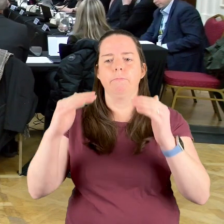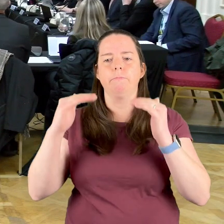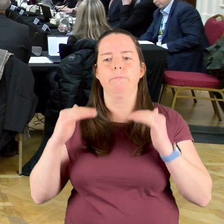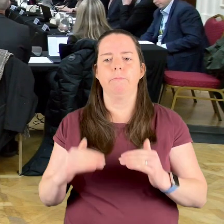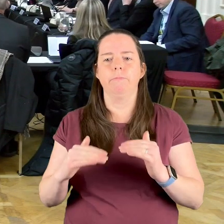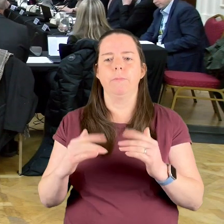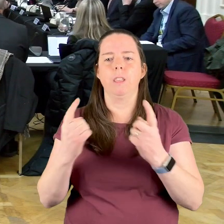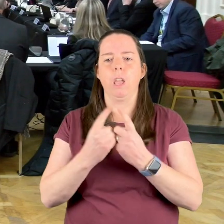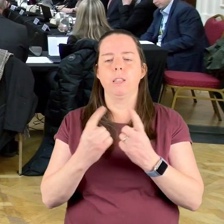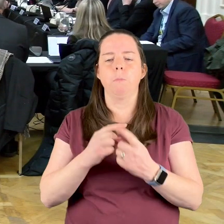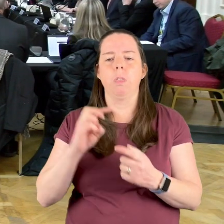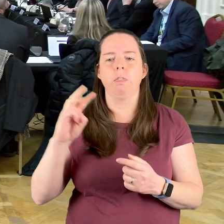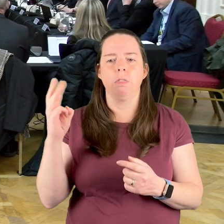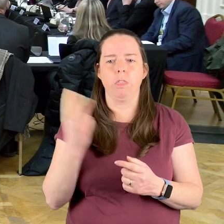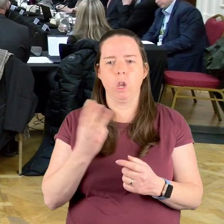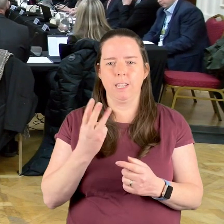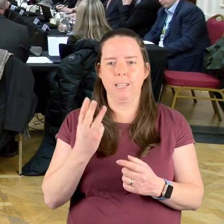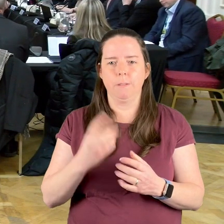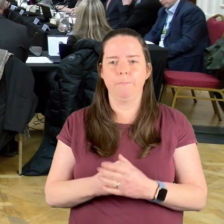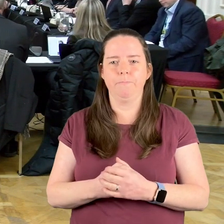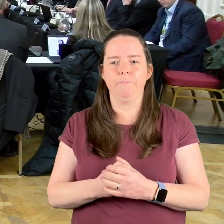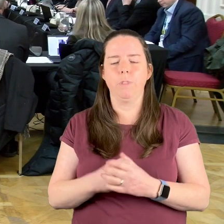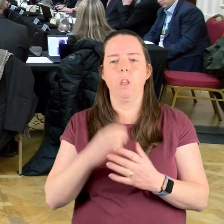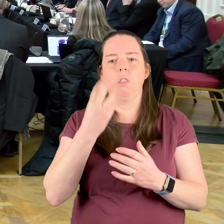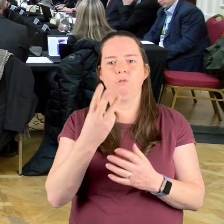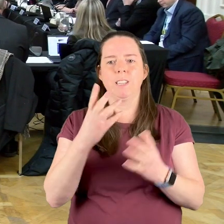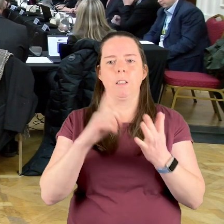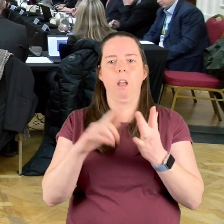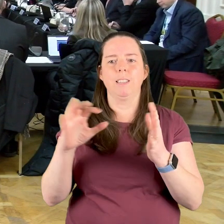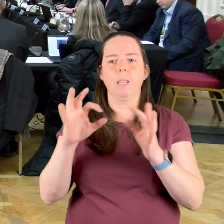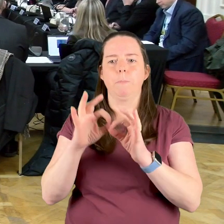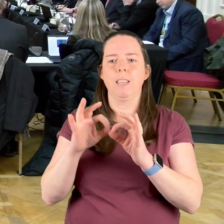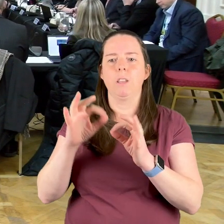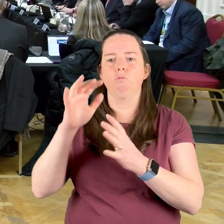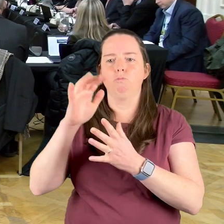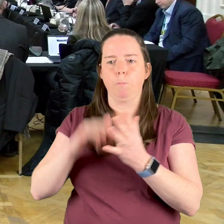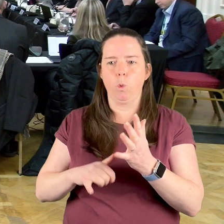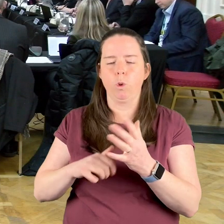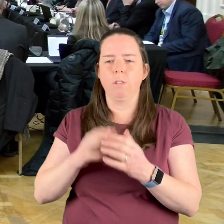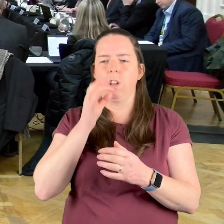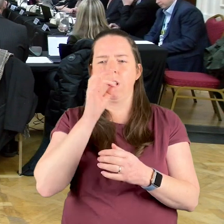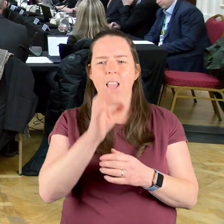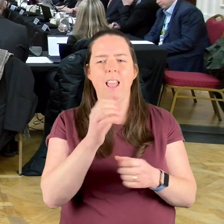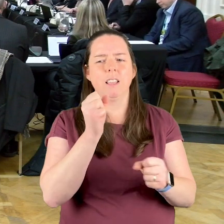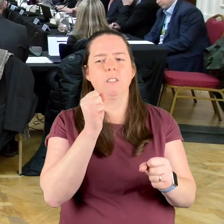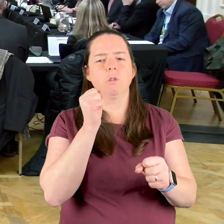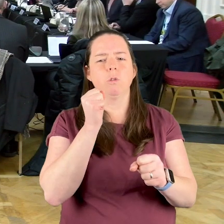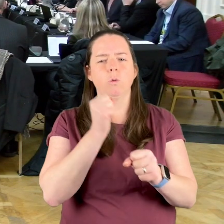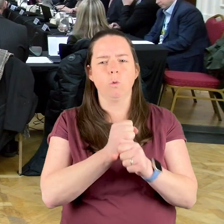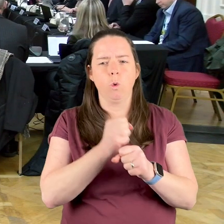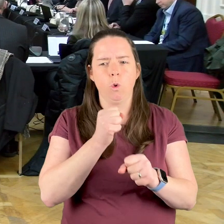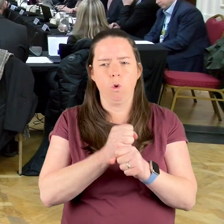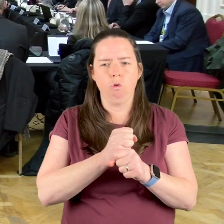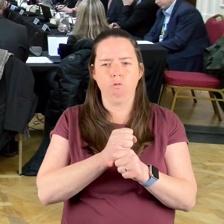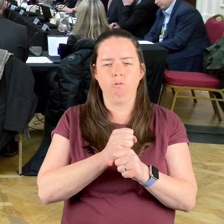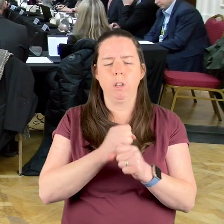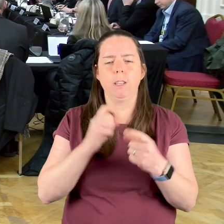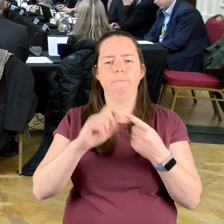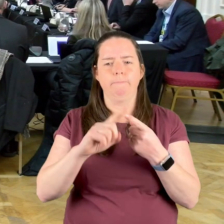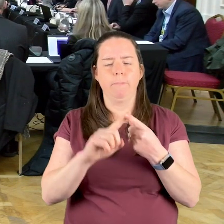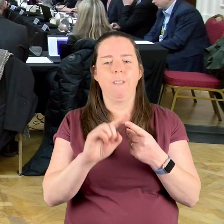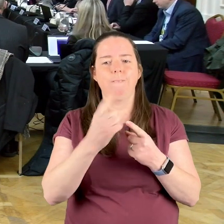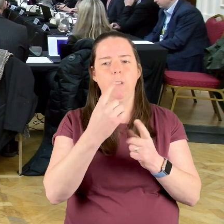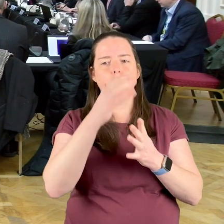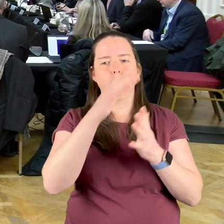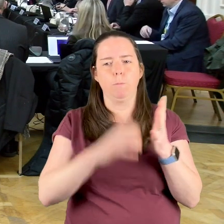Moving on to item 13. So we've got three ICB reports. Could I ask